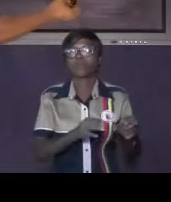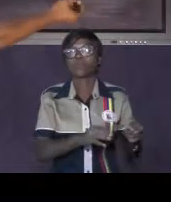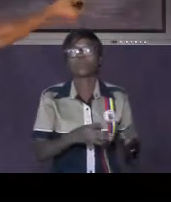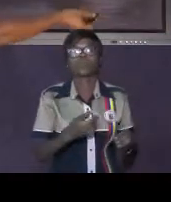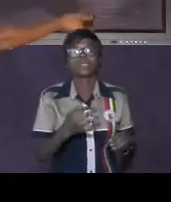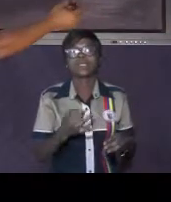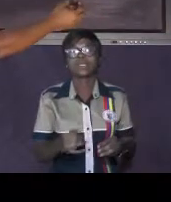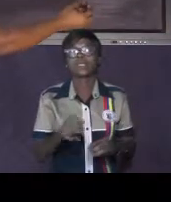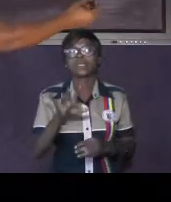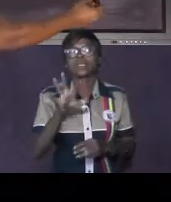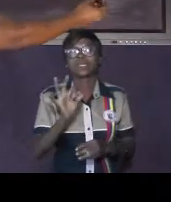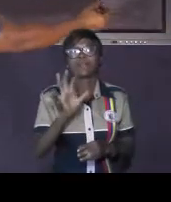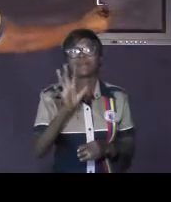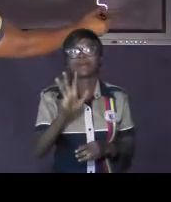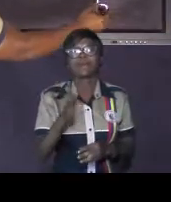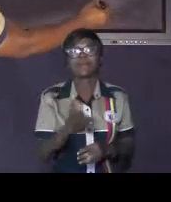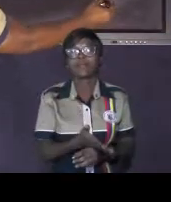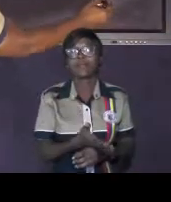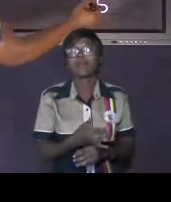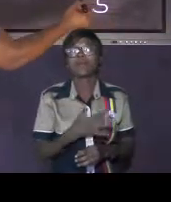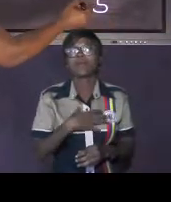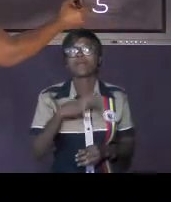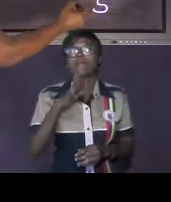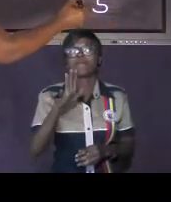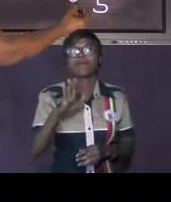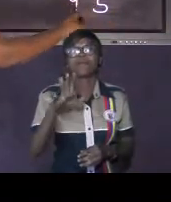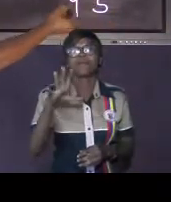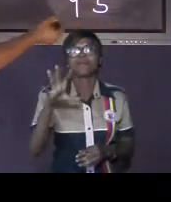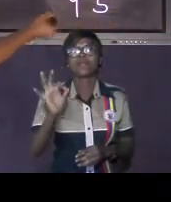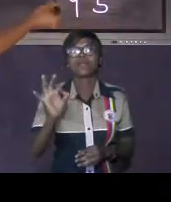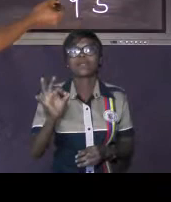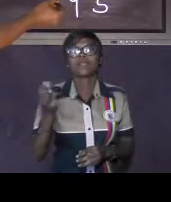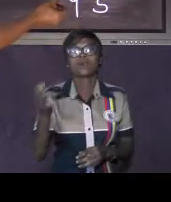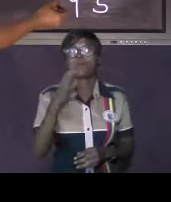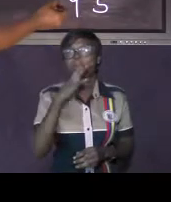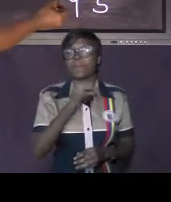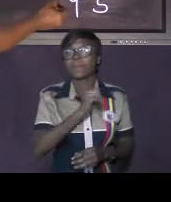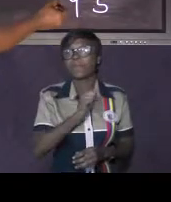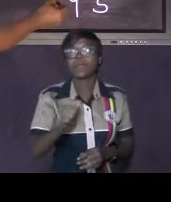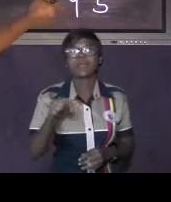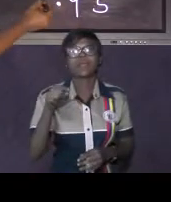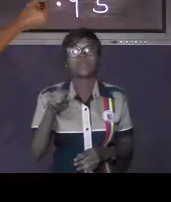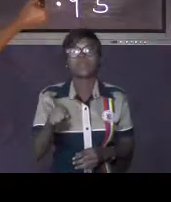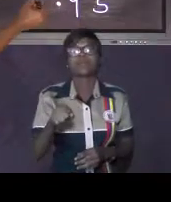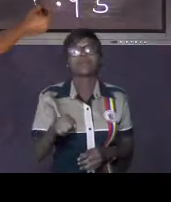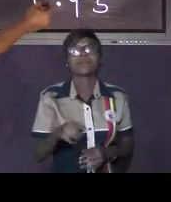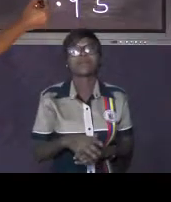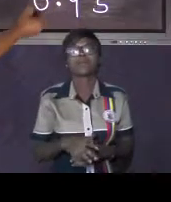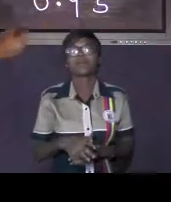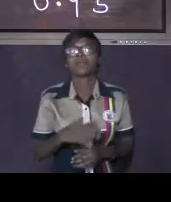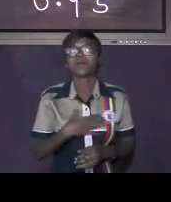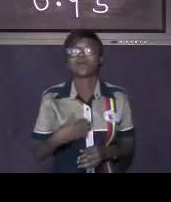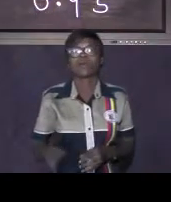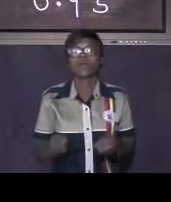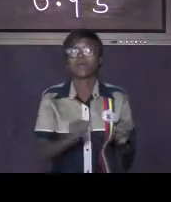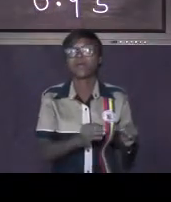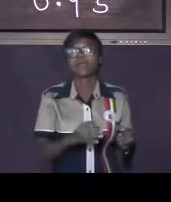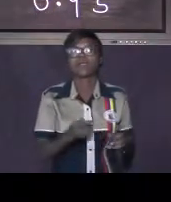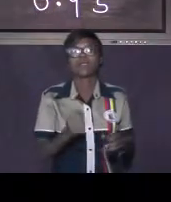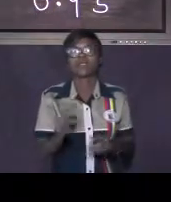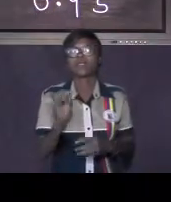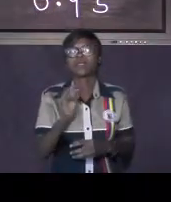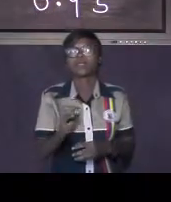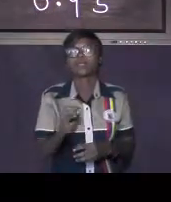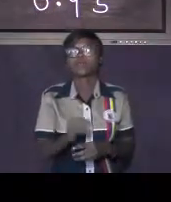to put 95 under that. That is 5, 9, and so there will be a decimal point here, and we just put a 0